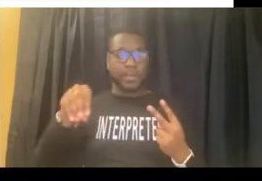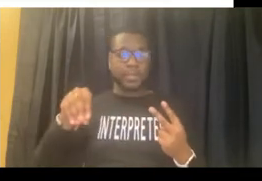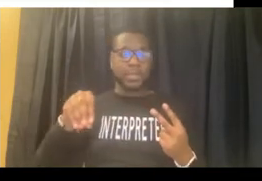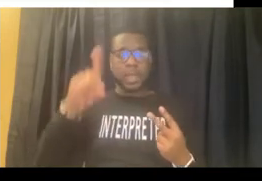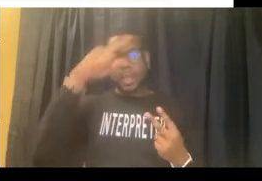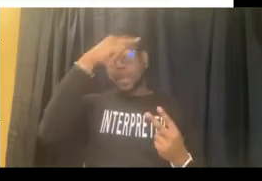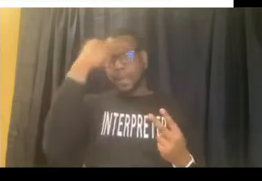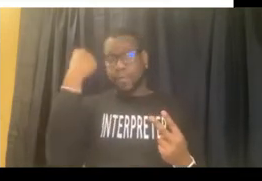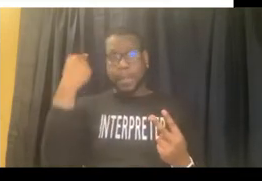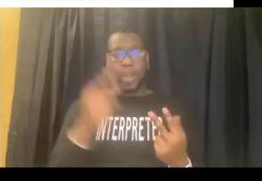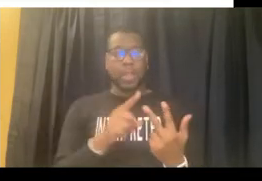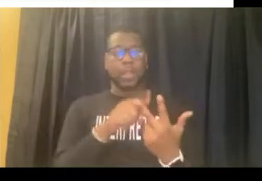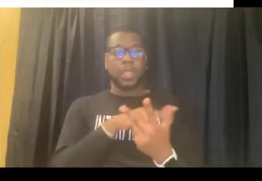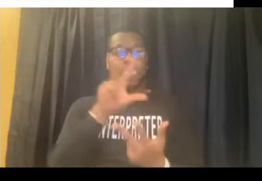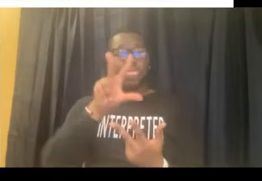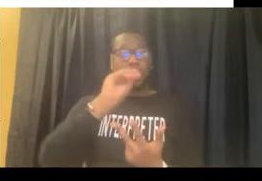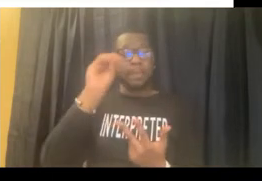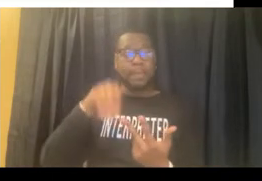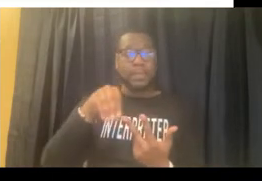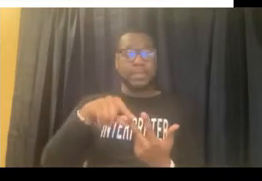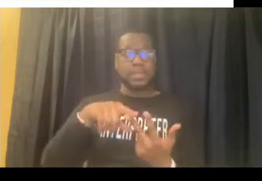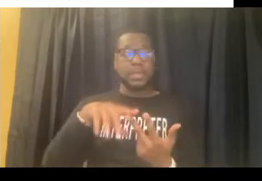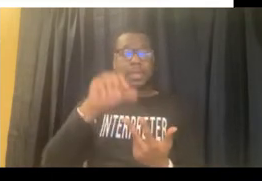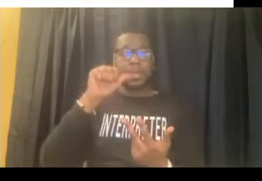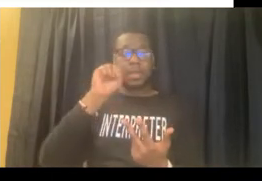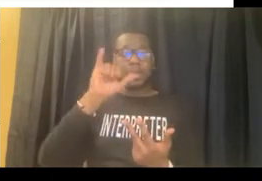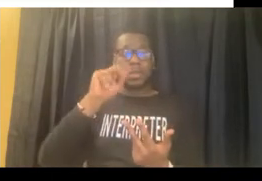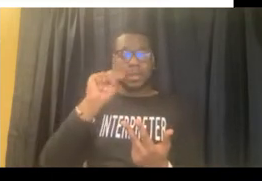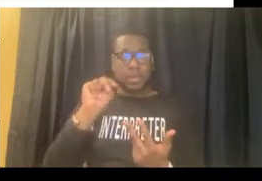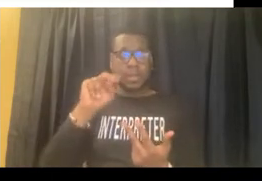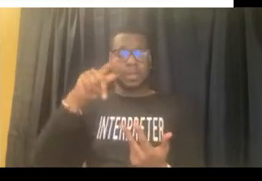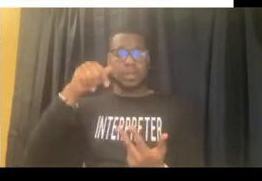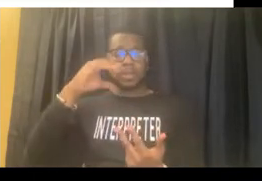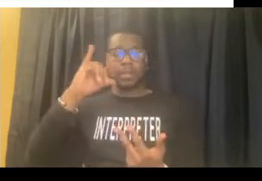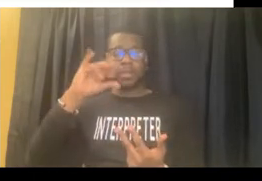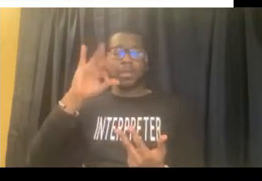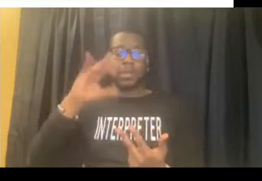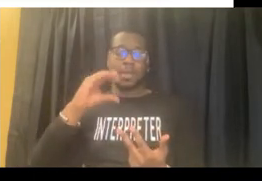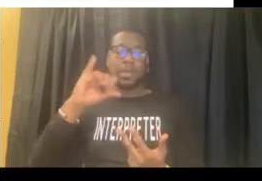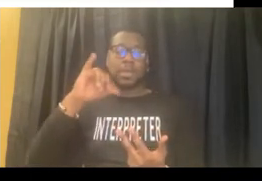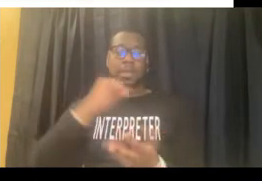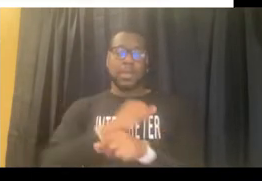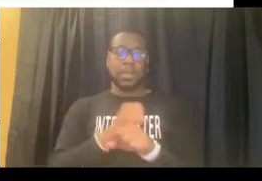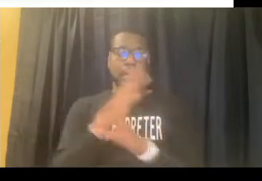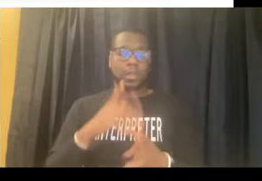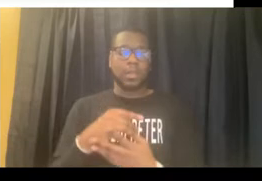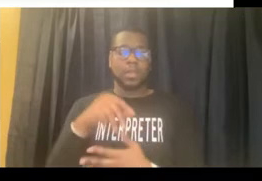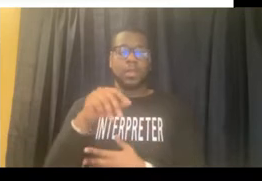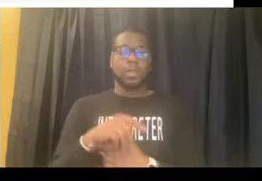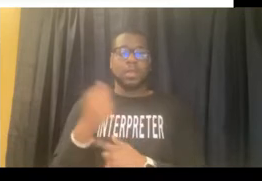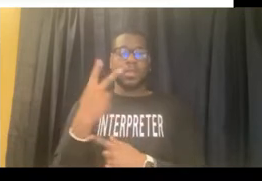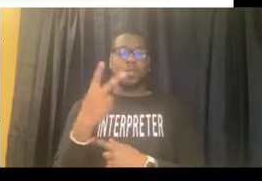African American, 3% as Asian specific, Islander, Desi American, 3% as biracial, and 12% as